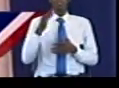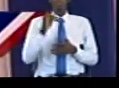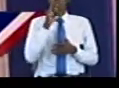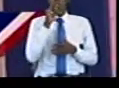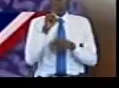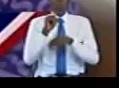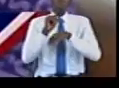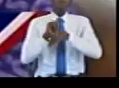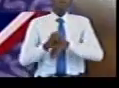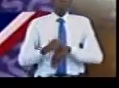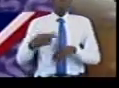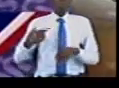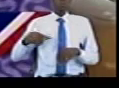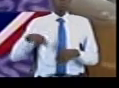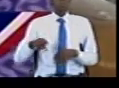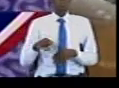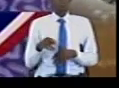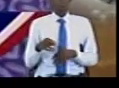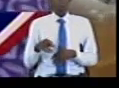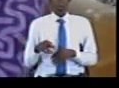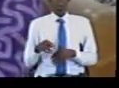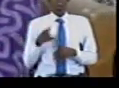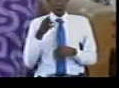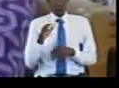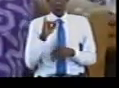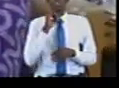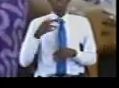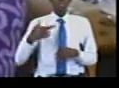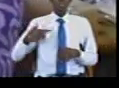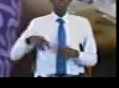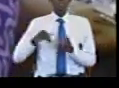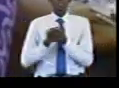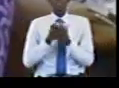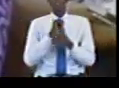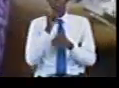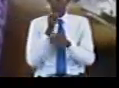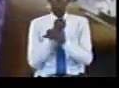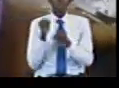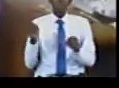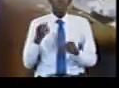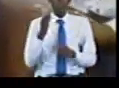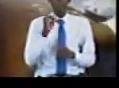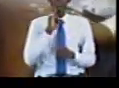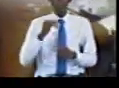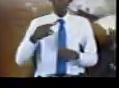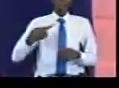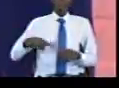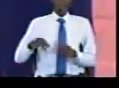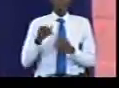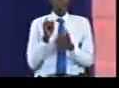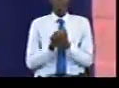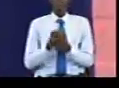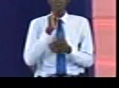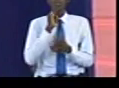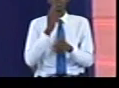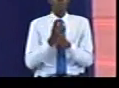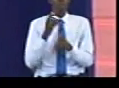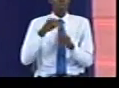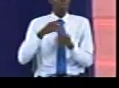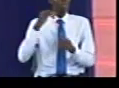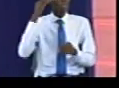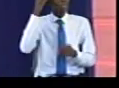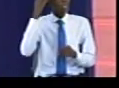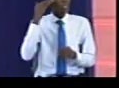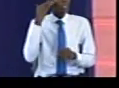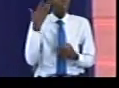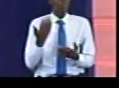religion. There's religion that does not save. There's religion that, you know, is just nominal, head knowledge, go to church, come back